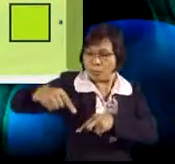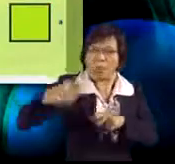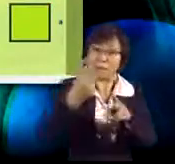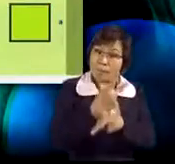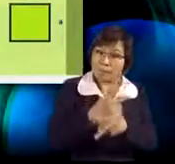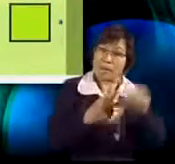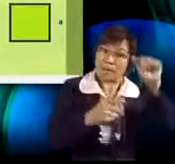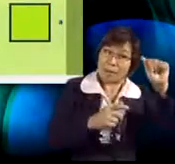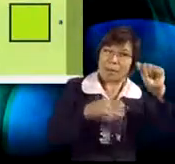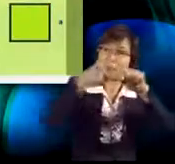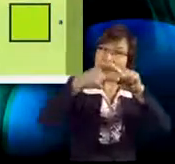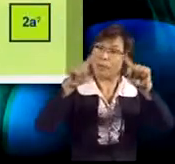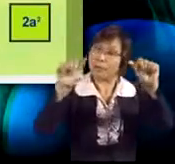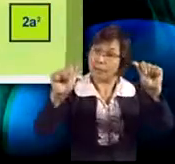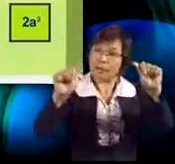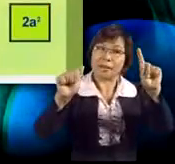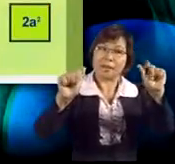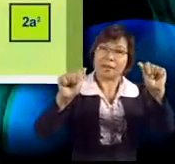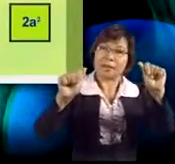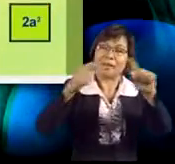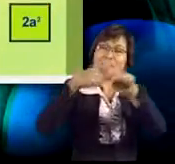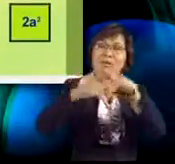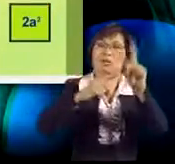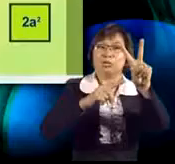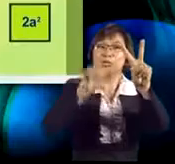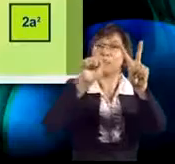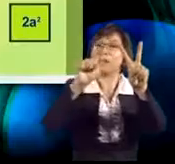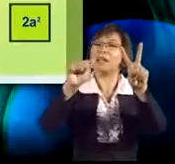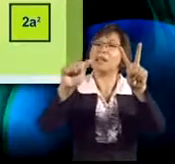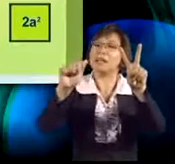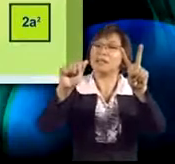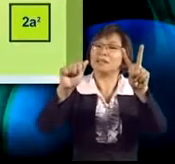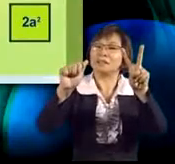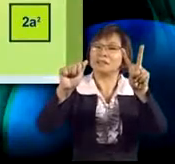So A multiplied by A equals to 2A squared.